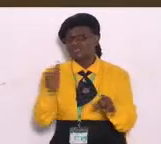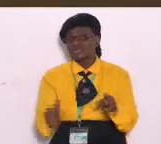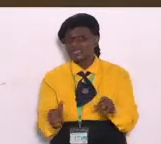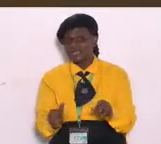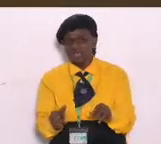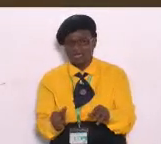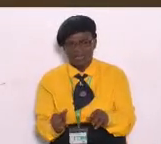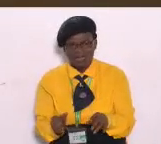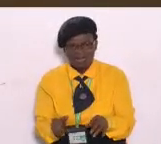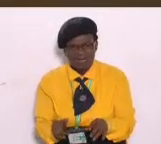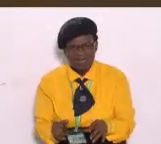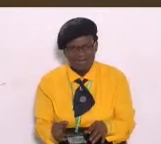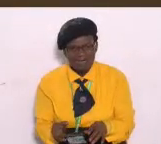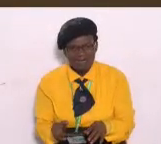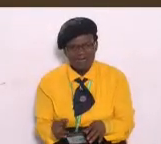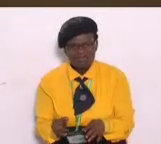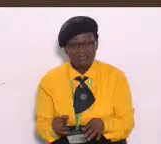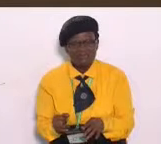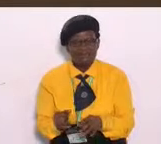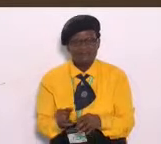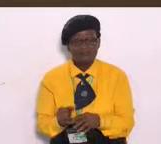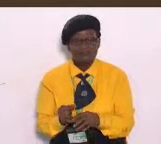by now you must have observed